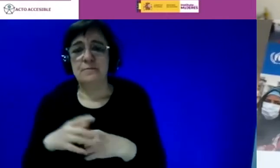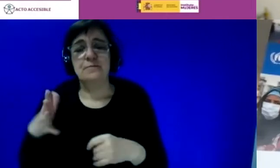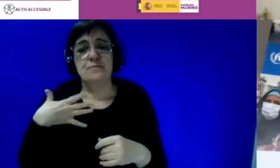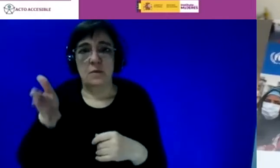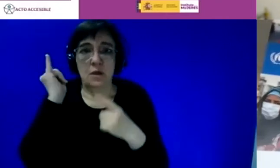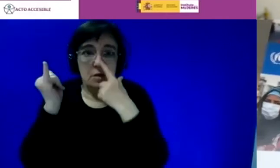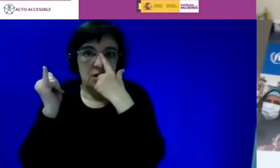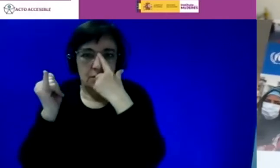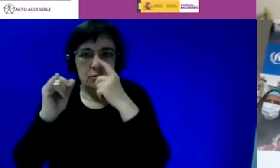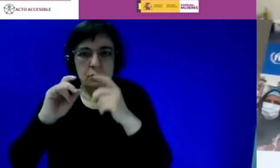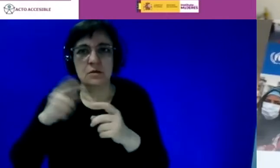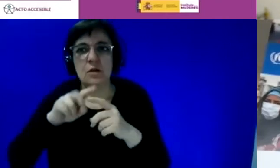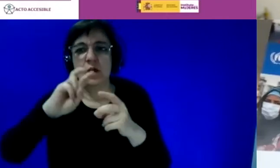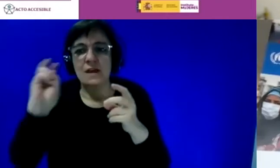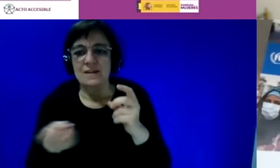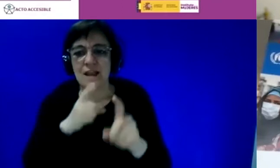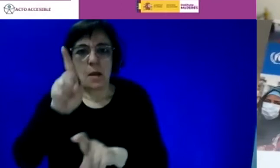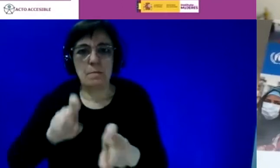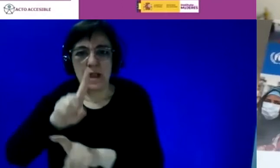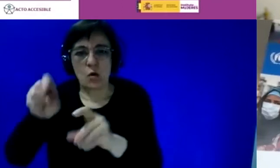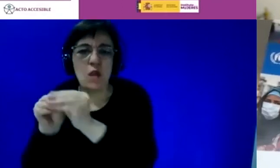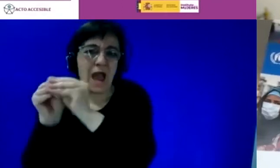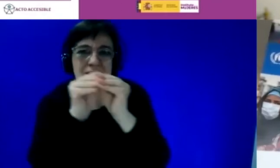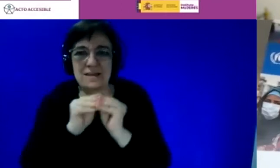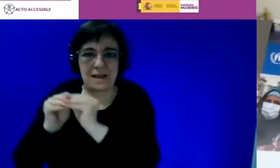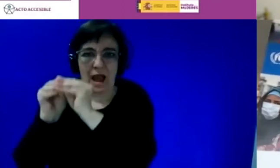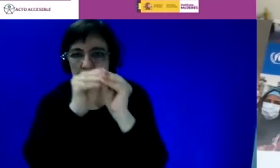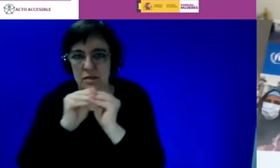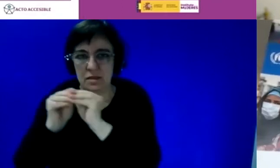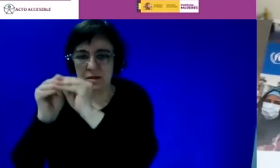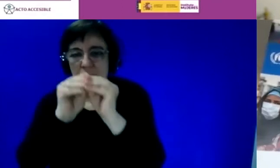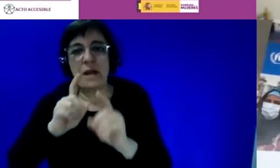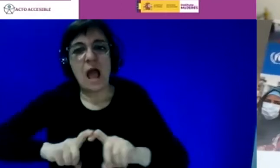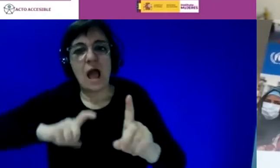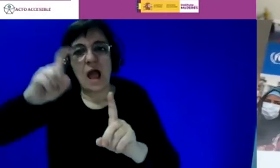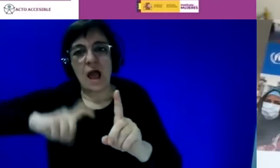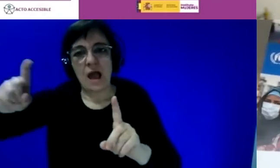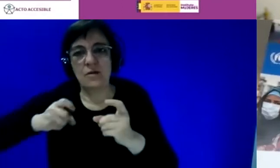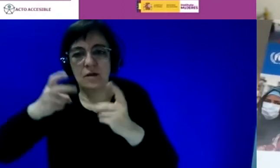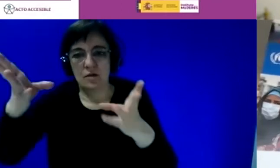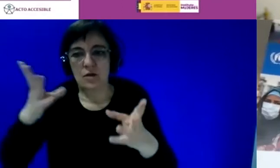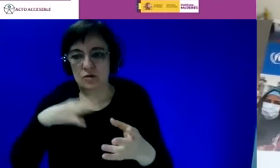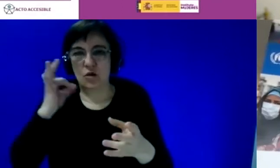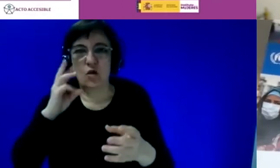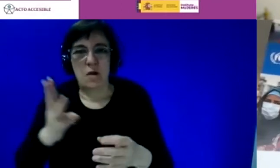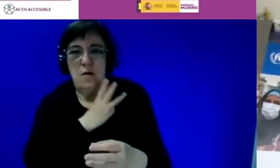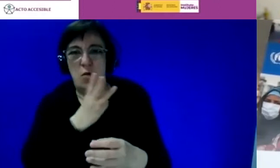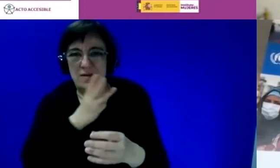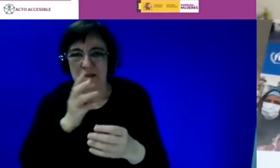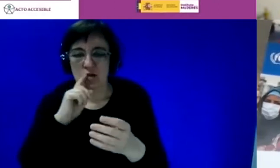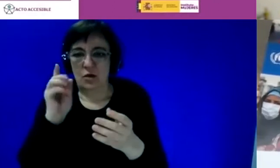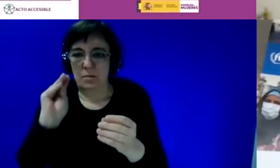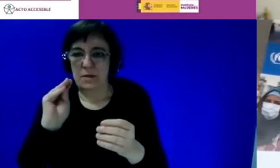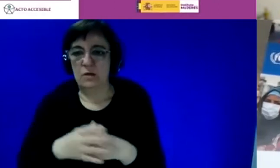with disability and to establish the statistics, the so-called Washington Group question, and we do urge all national authorities to use those questions.